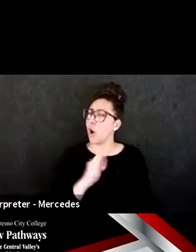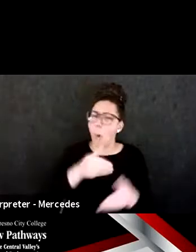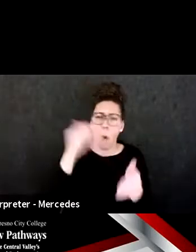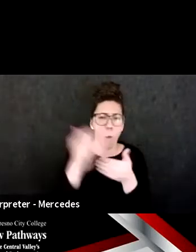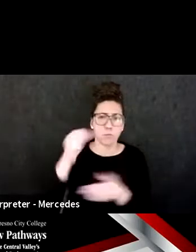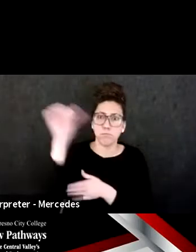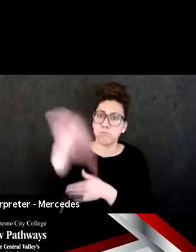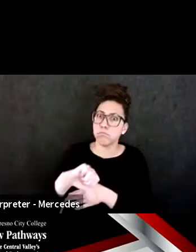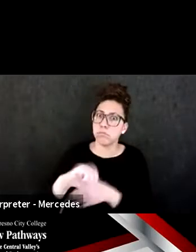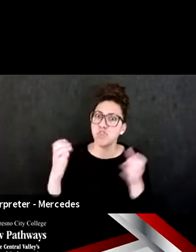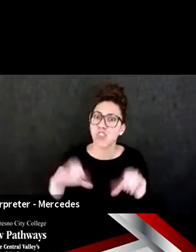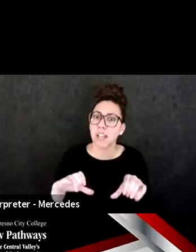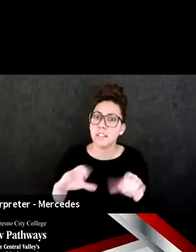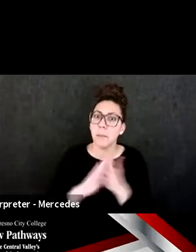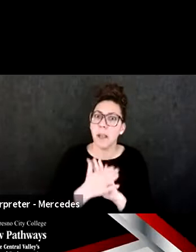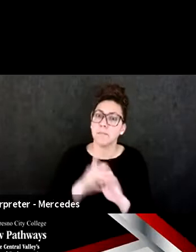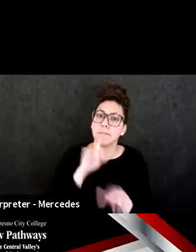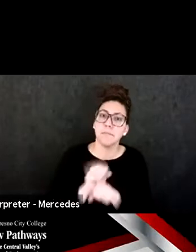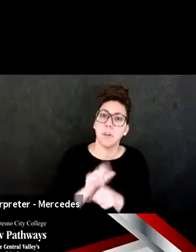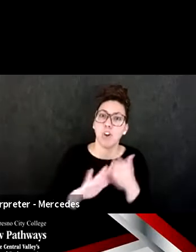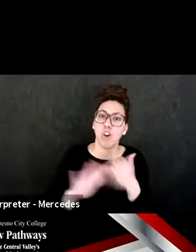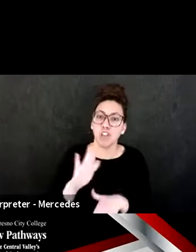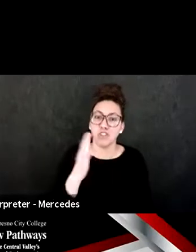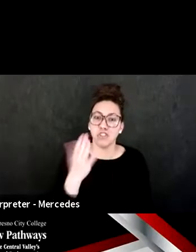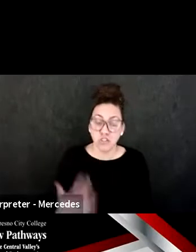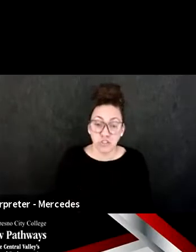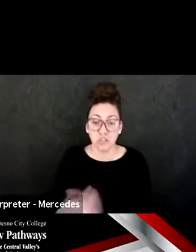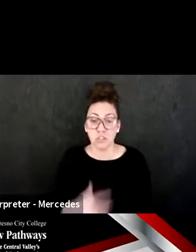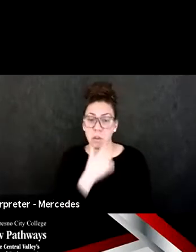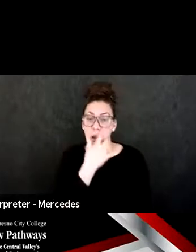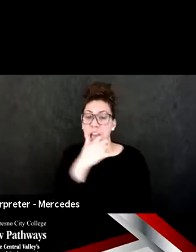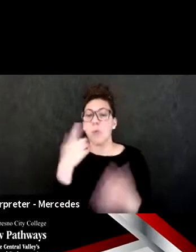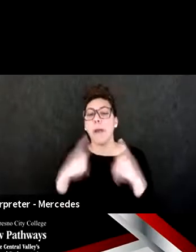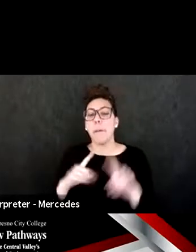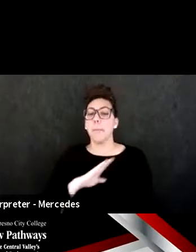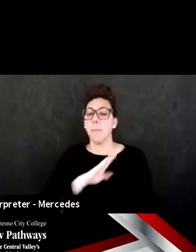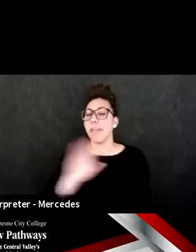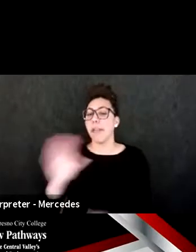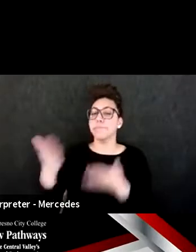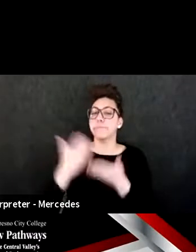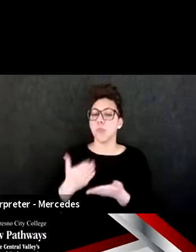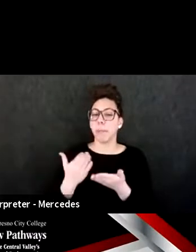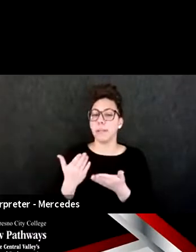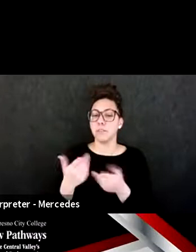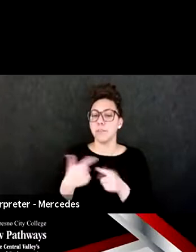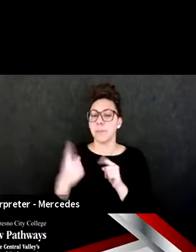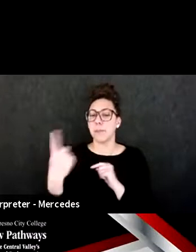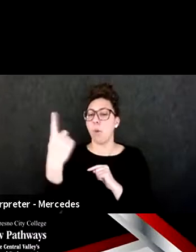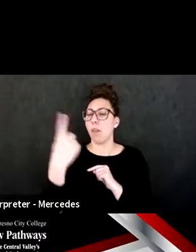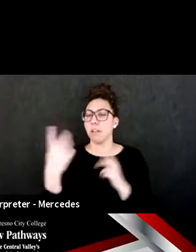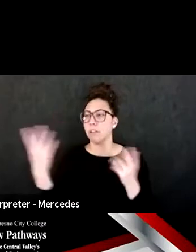received a recommendation from previous visitors saying they needed to stop micromanaging